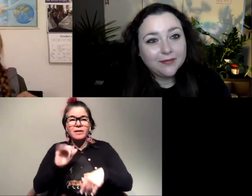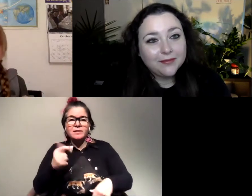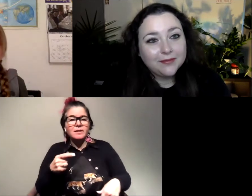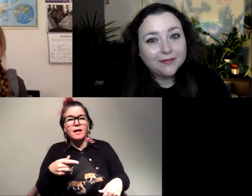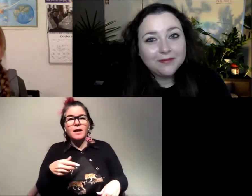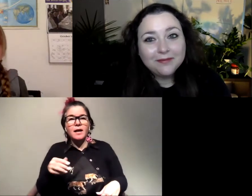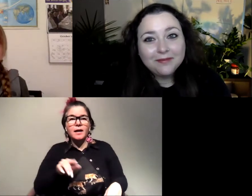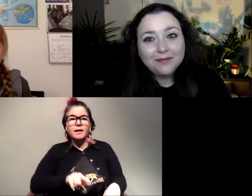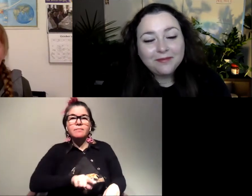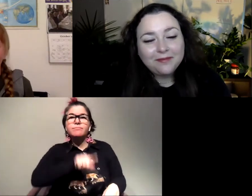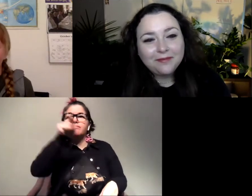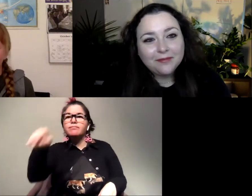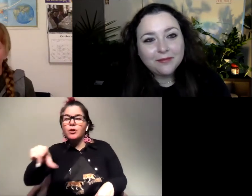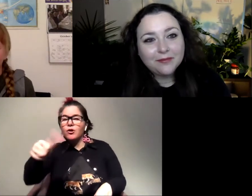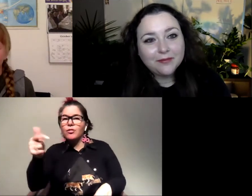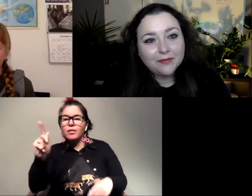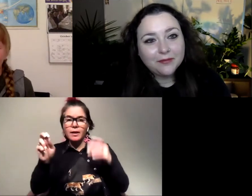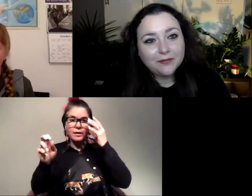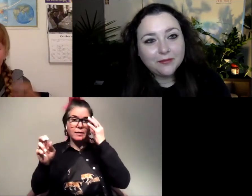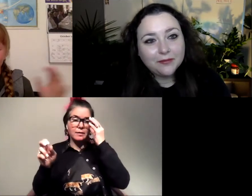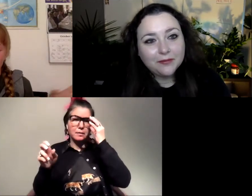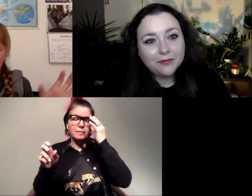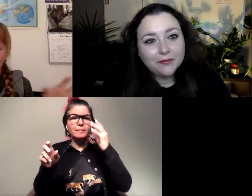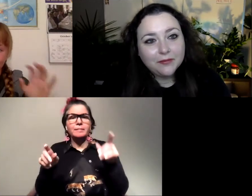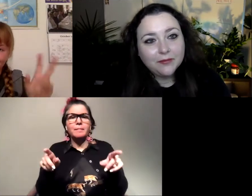it goes to the next lake, the